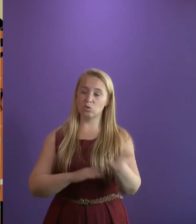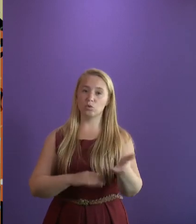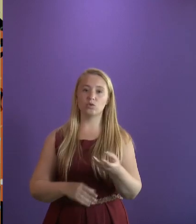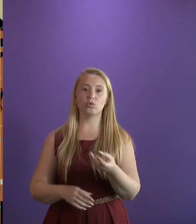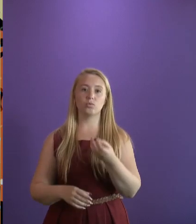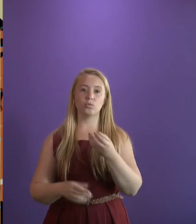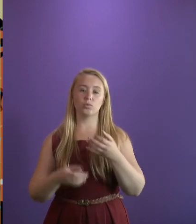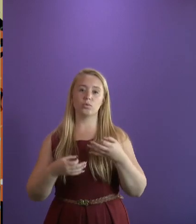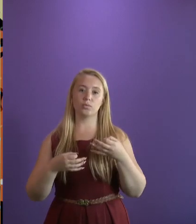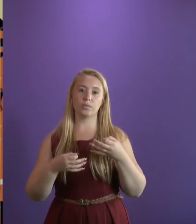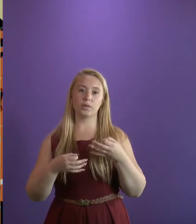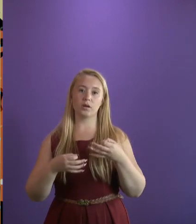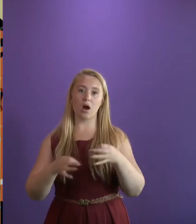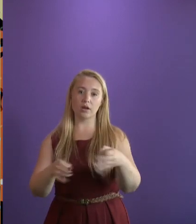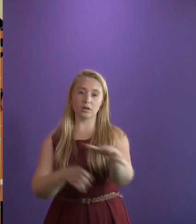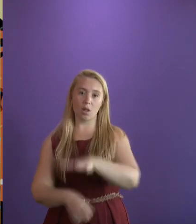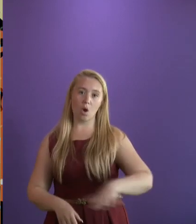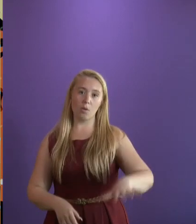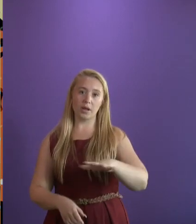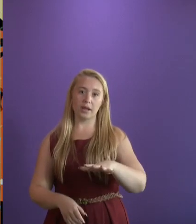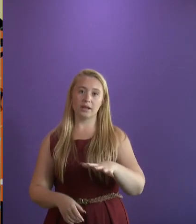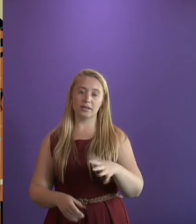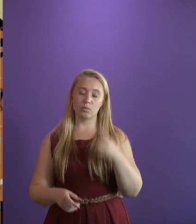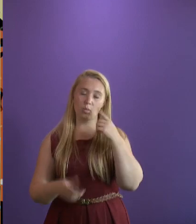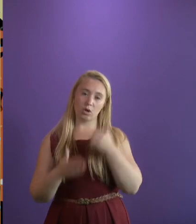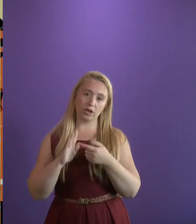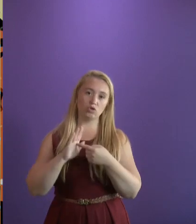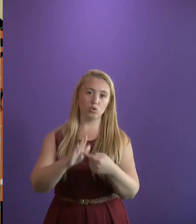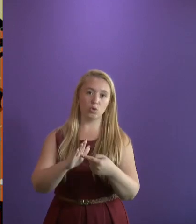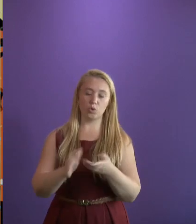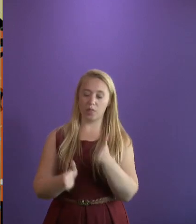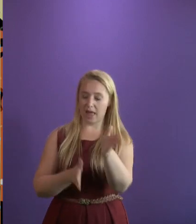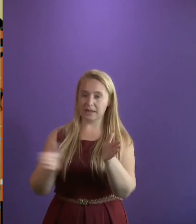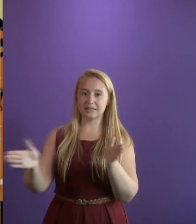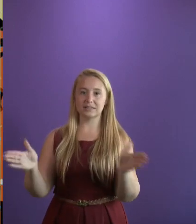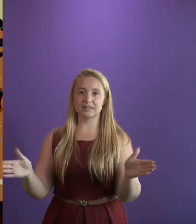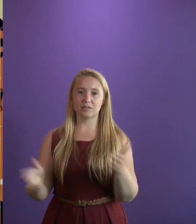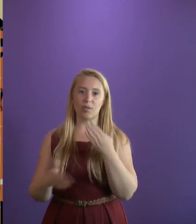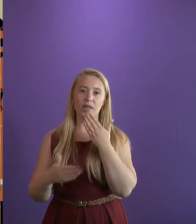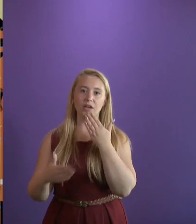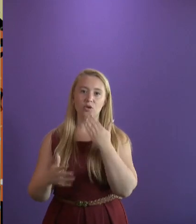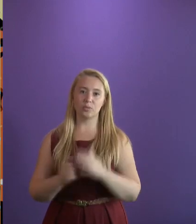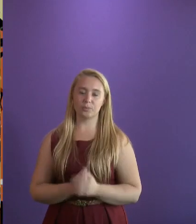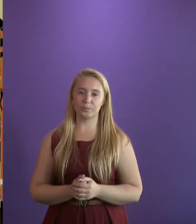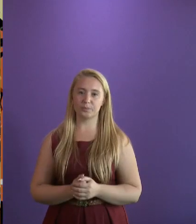Look out for the events assistants who will assist you to the nearest exit. And thank you.